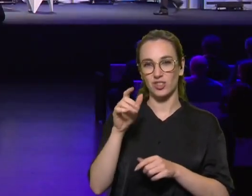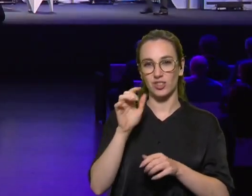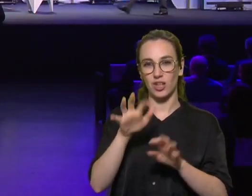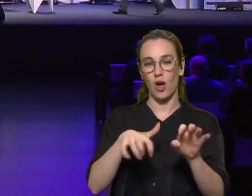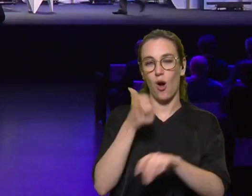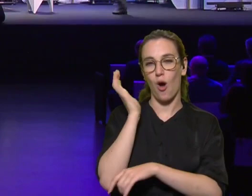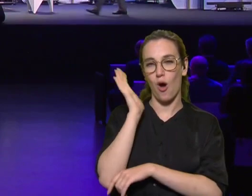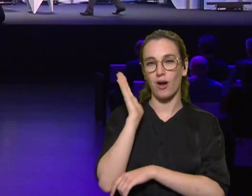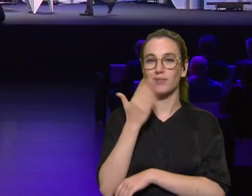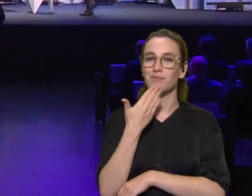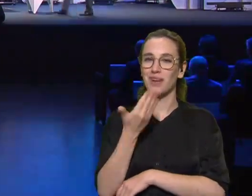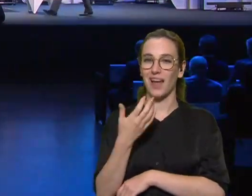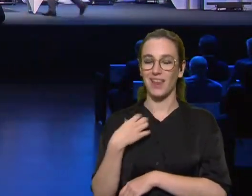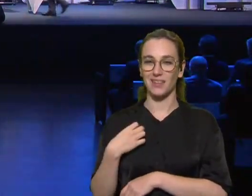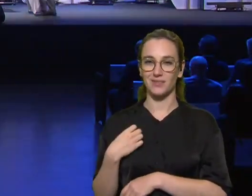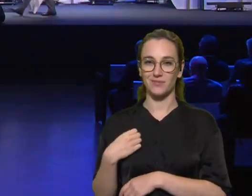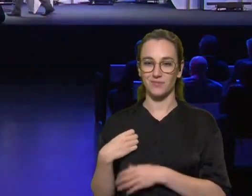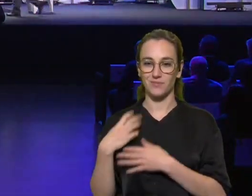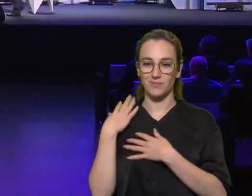Thank you very much.